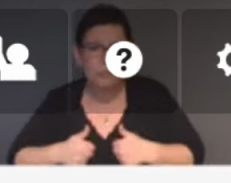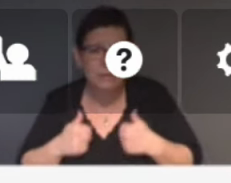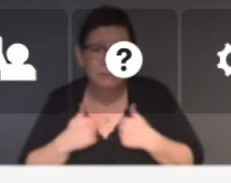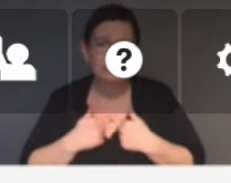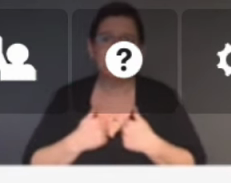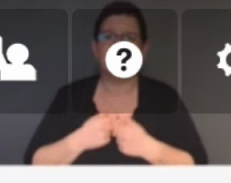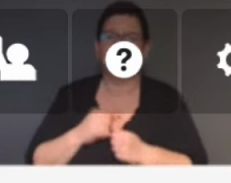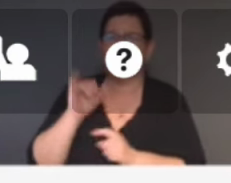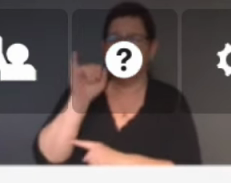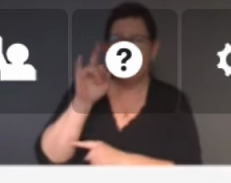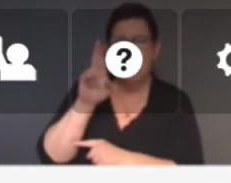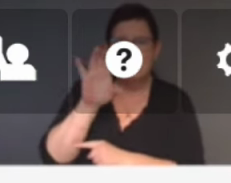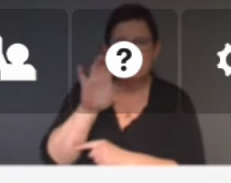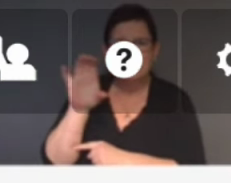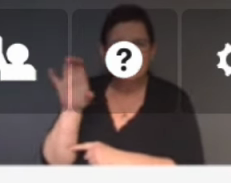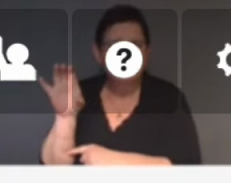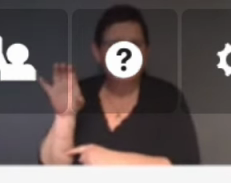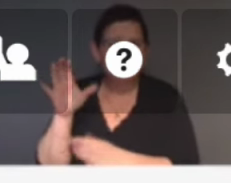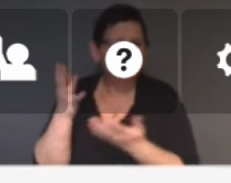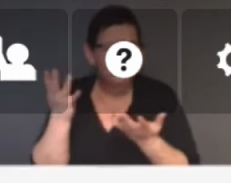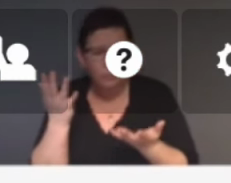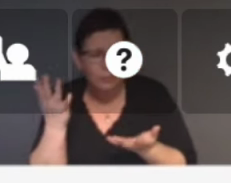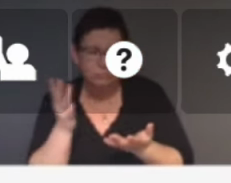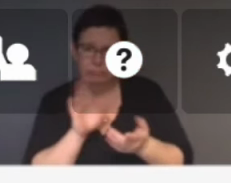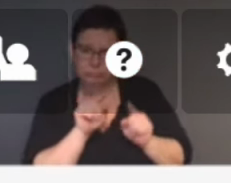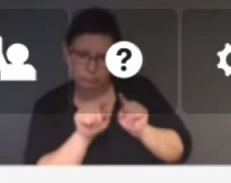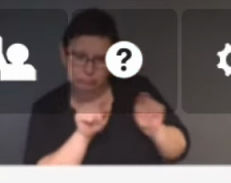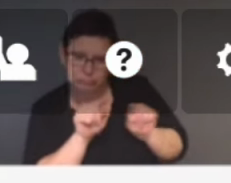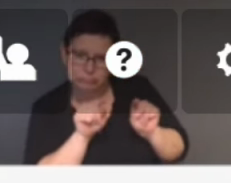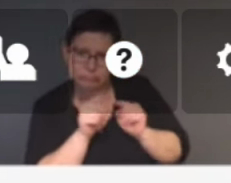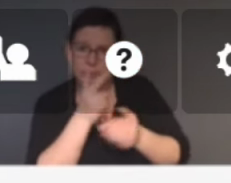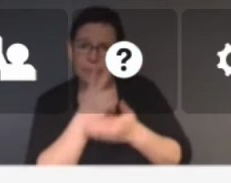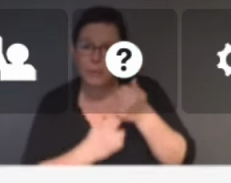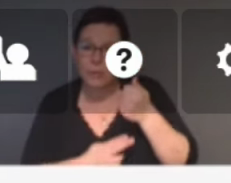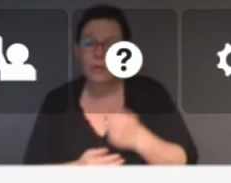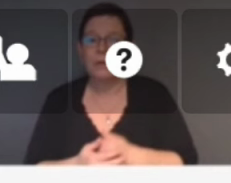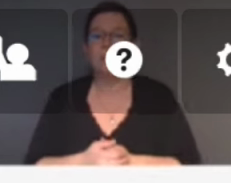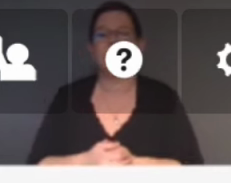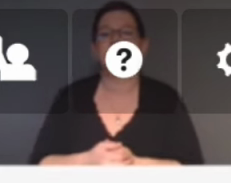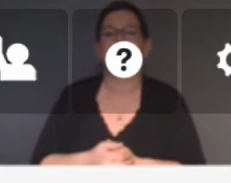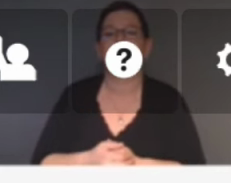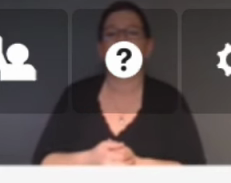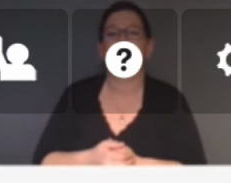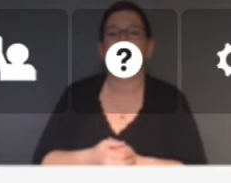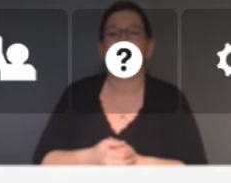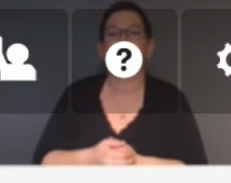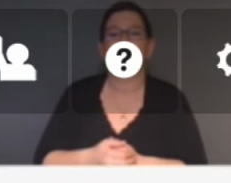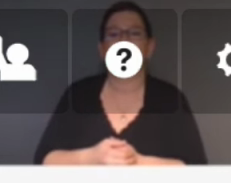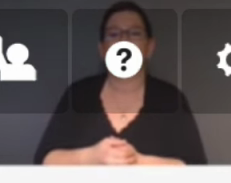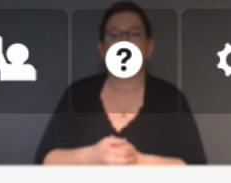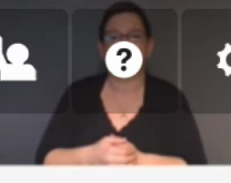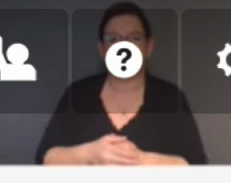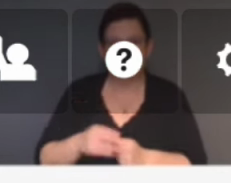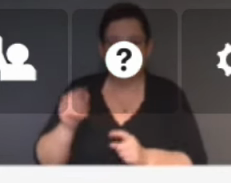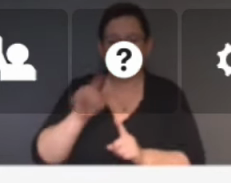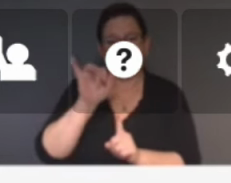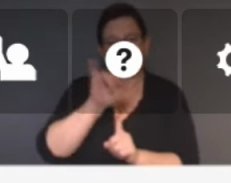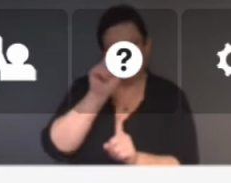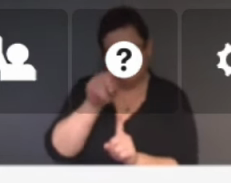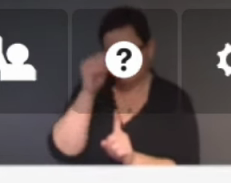You also need to provide your income from from all sources, including income